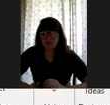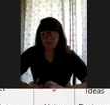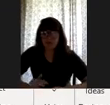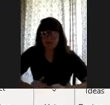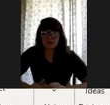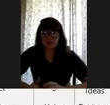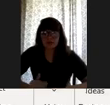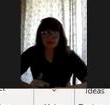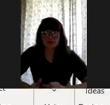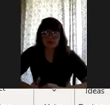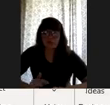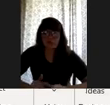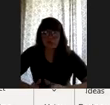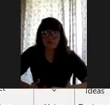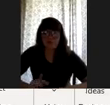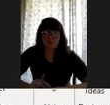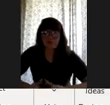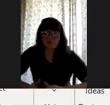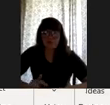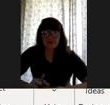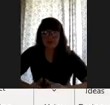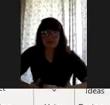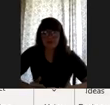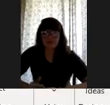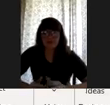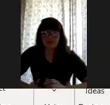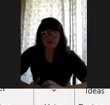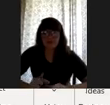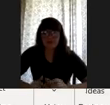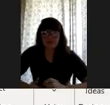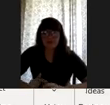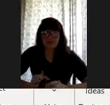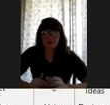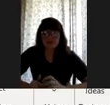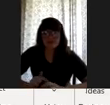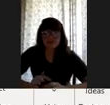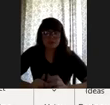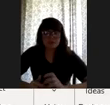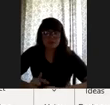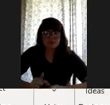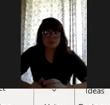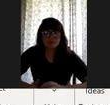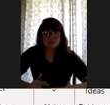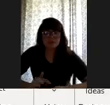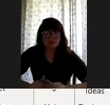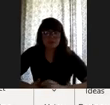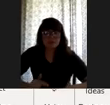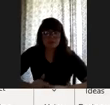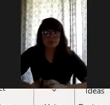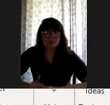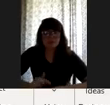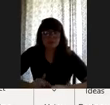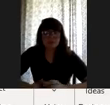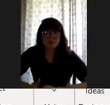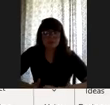So we got to ask these questions when we see the word saved, to save from what? Is it referring? So we